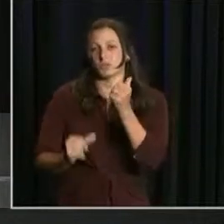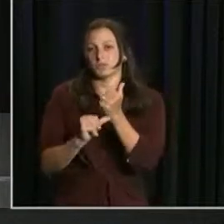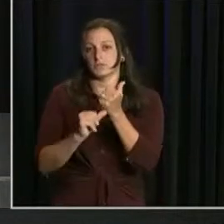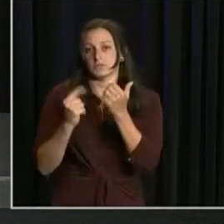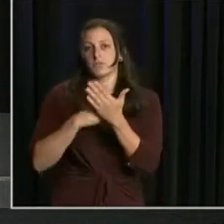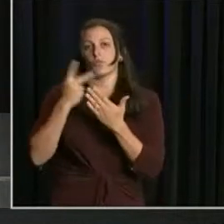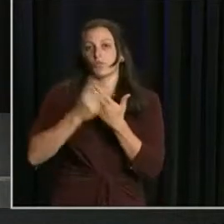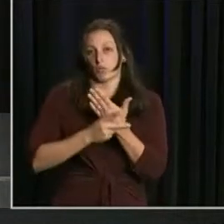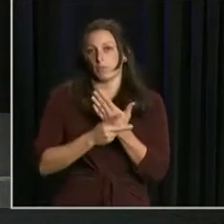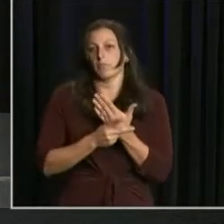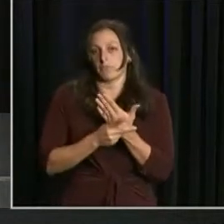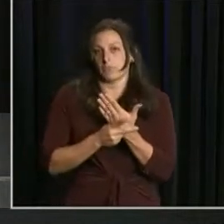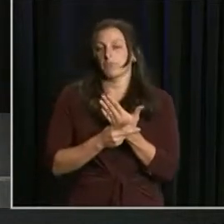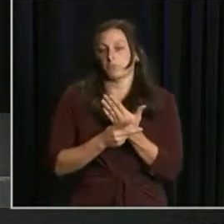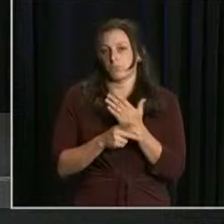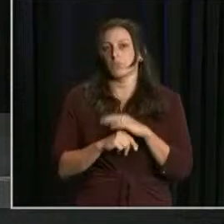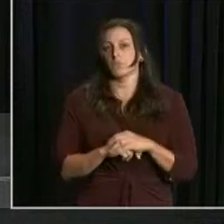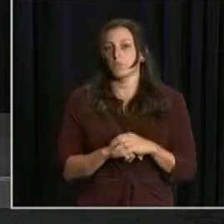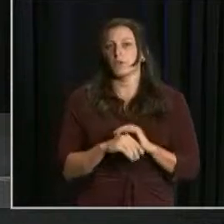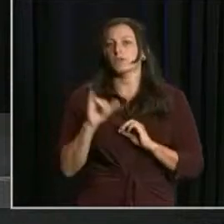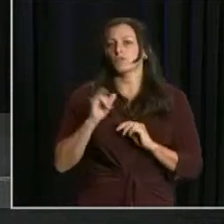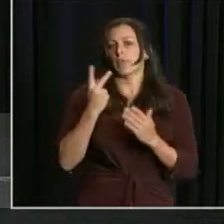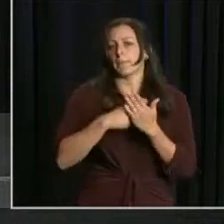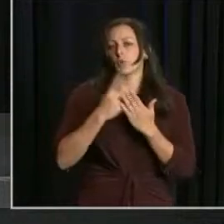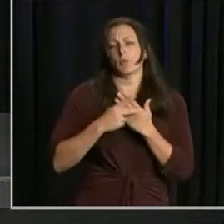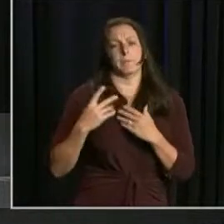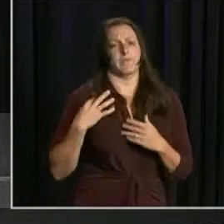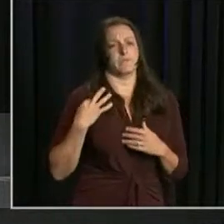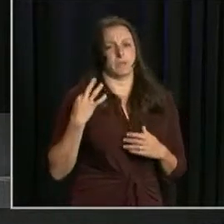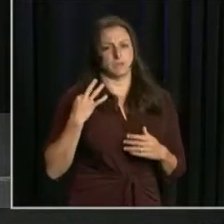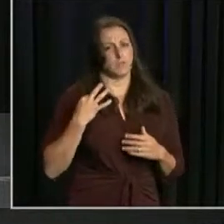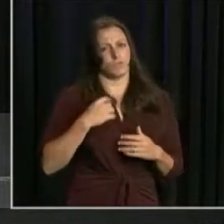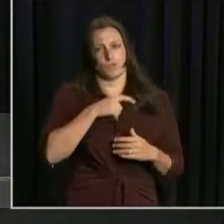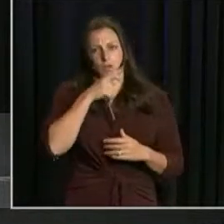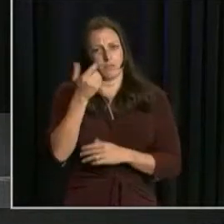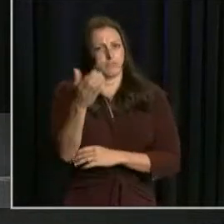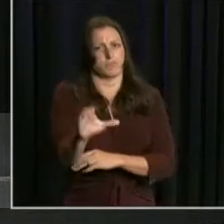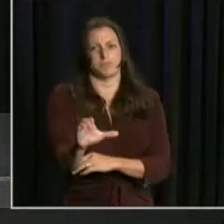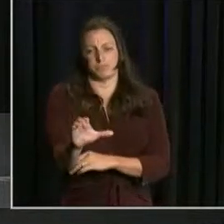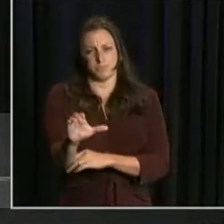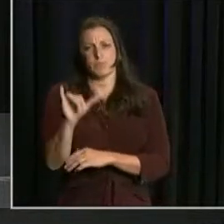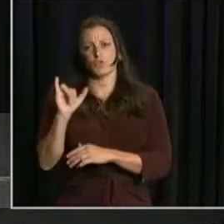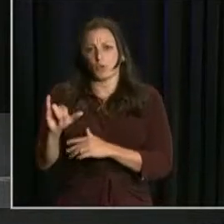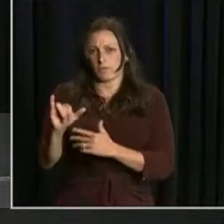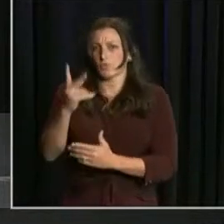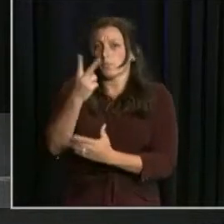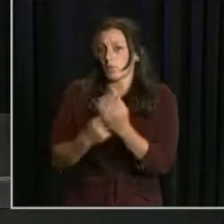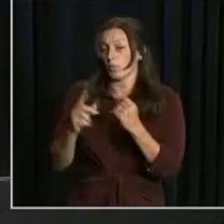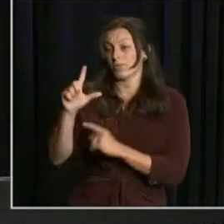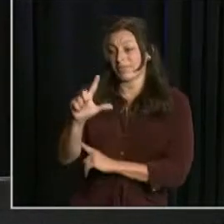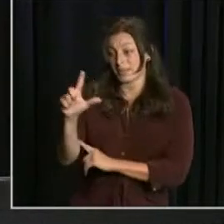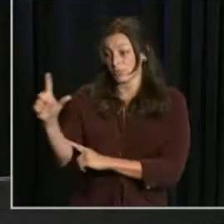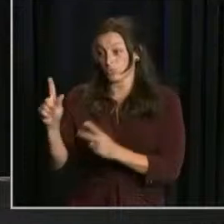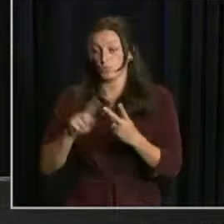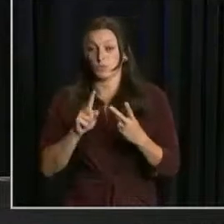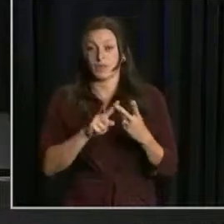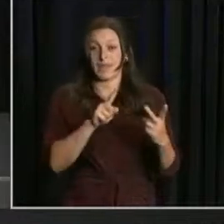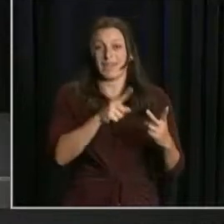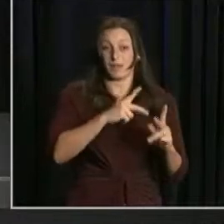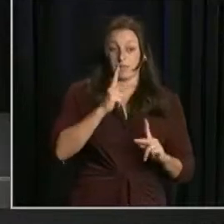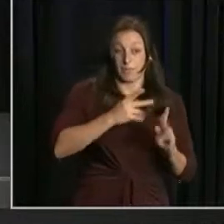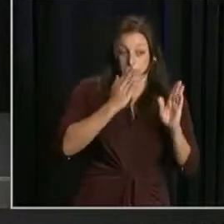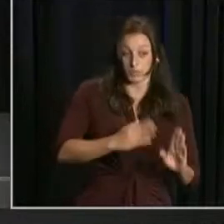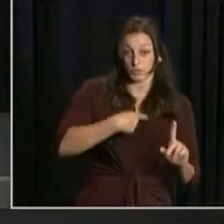So it's a voluntary one that you have to work with the landlord and the tenant to make it